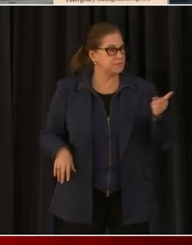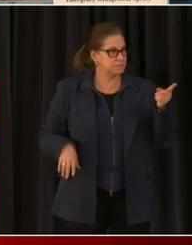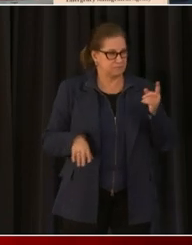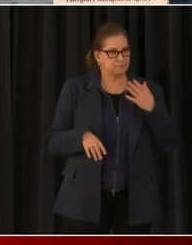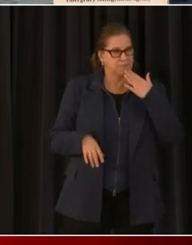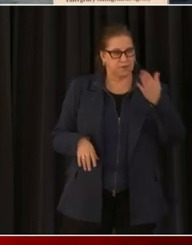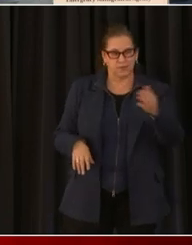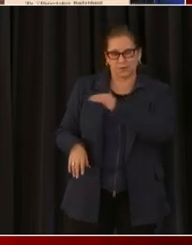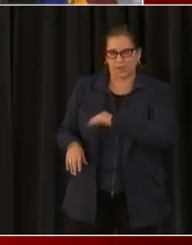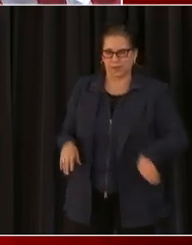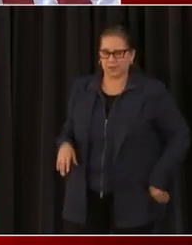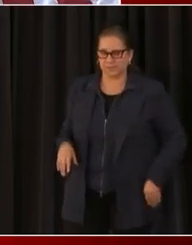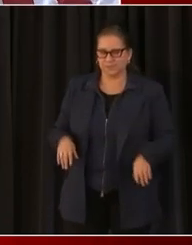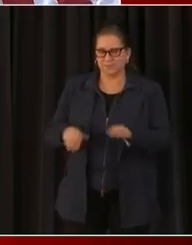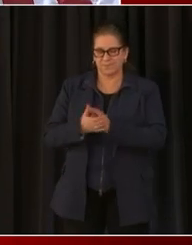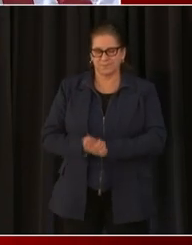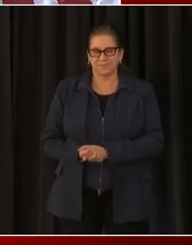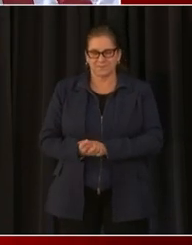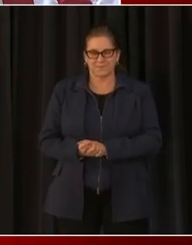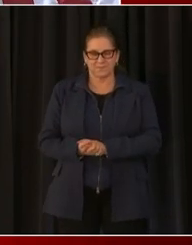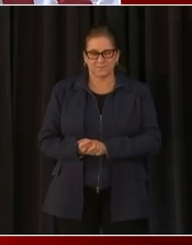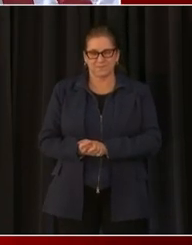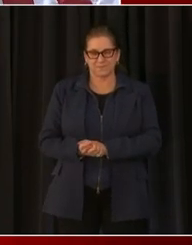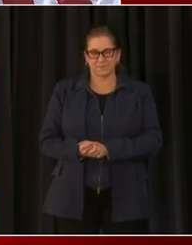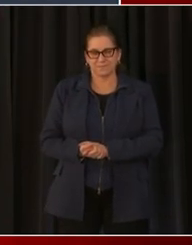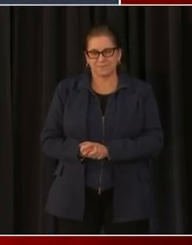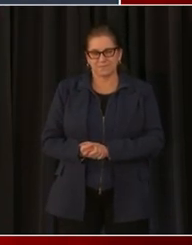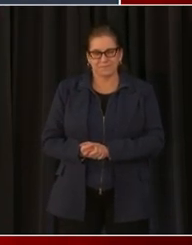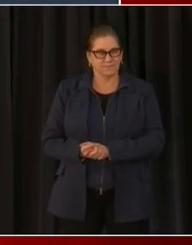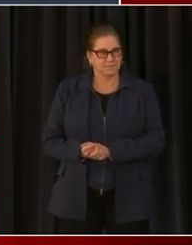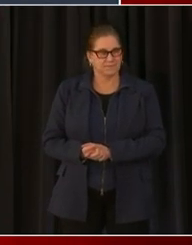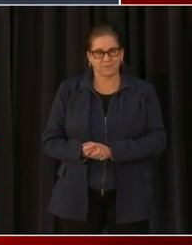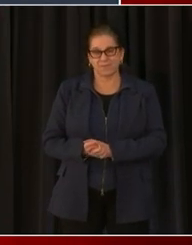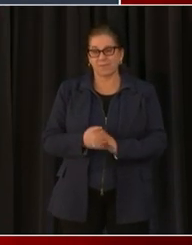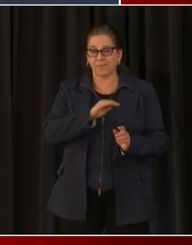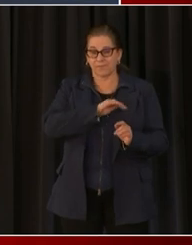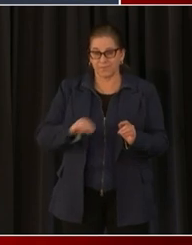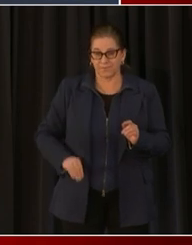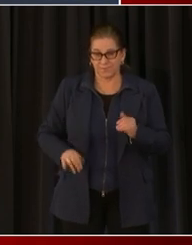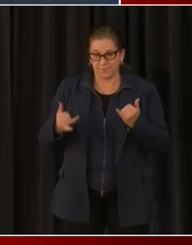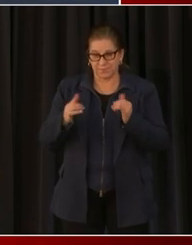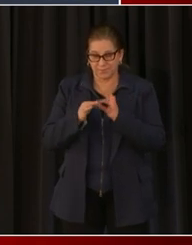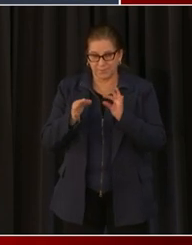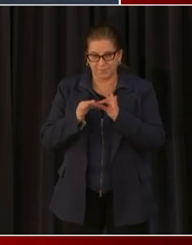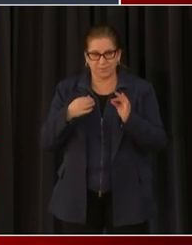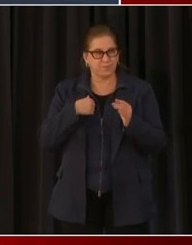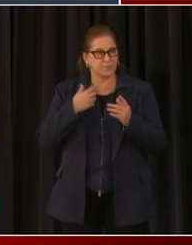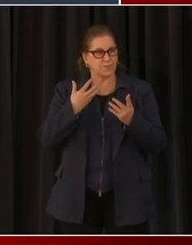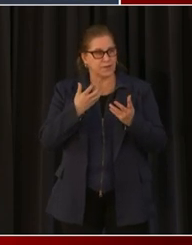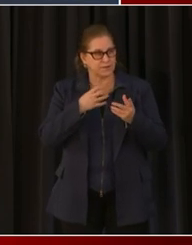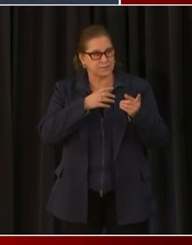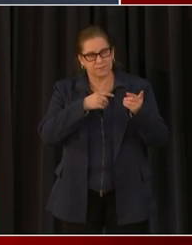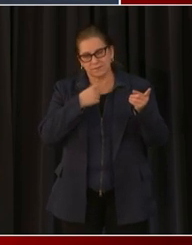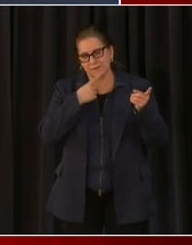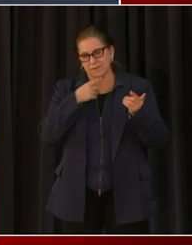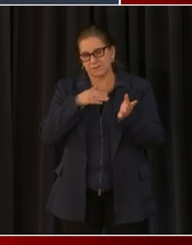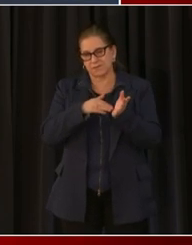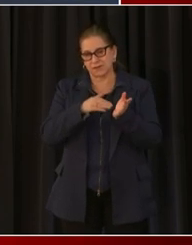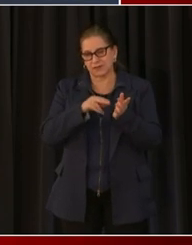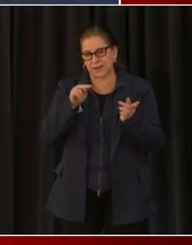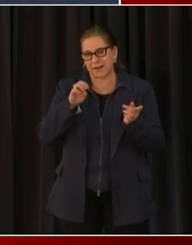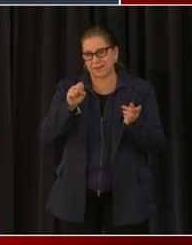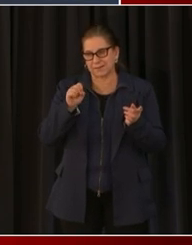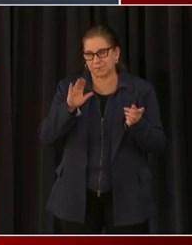Chris. And let me just say that Dr. Nesbitt will have a detailed update